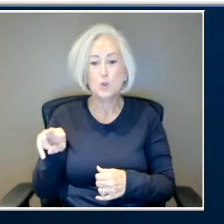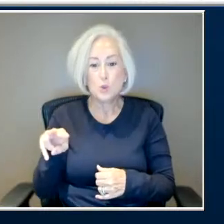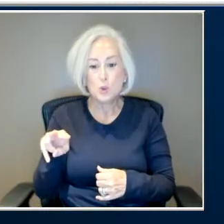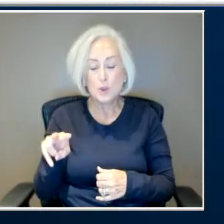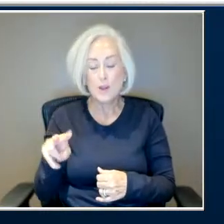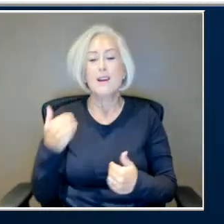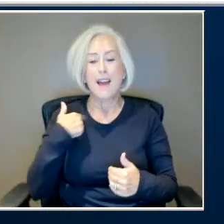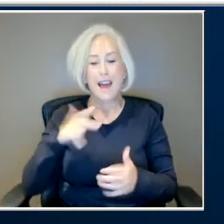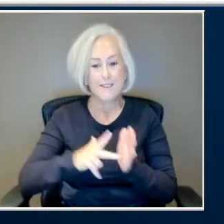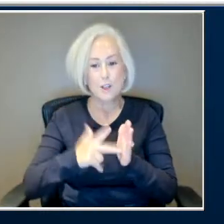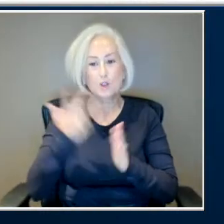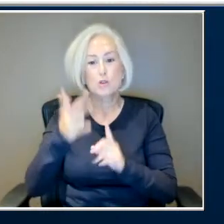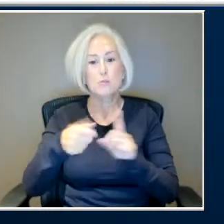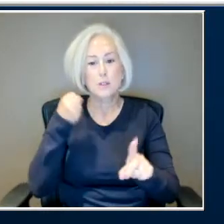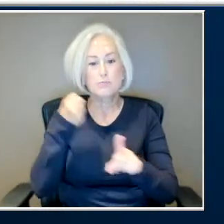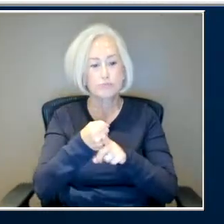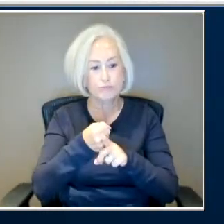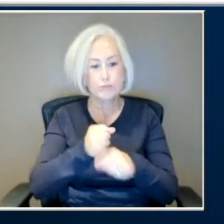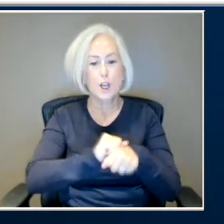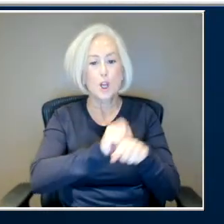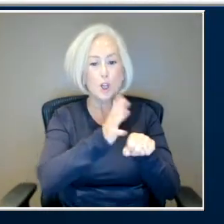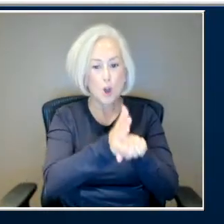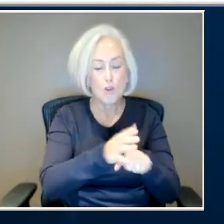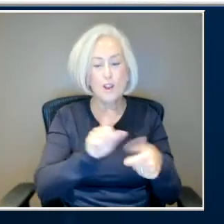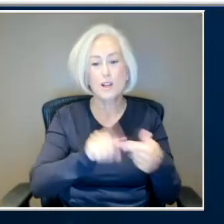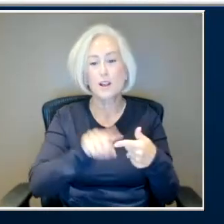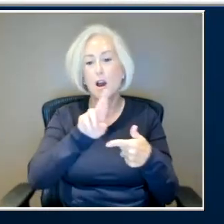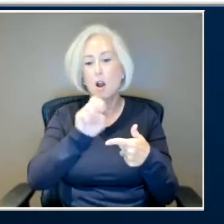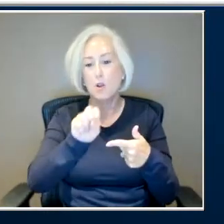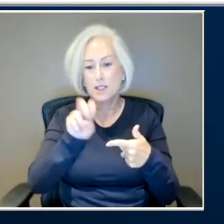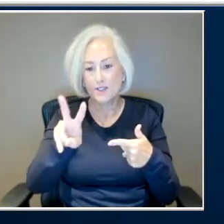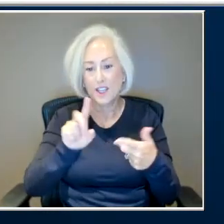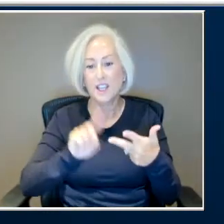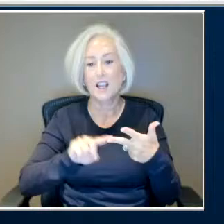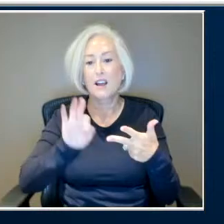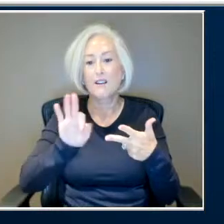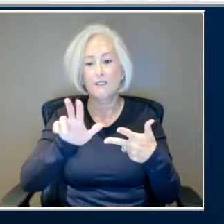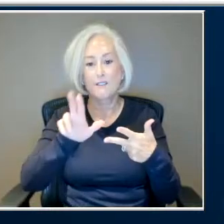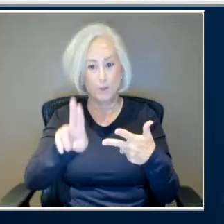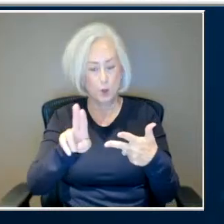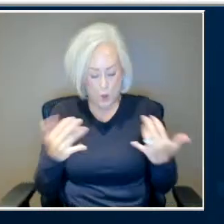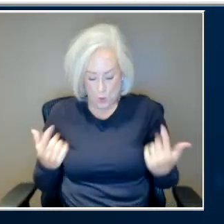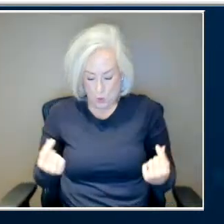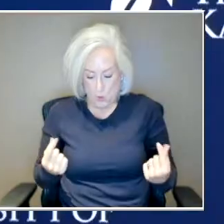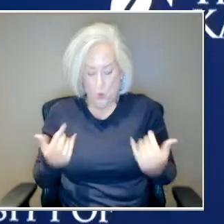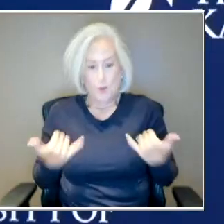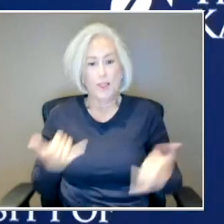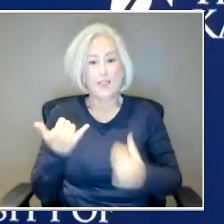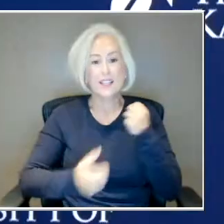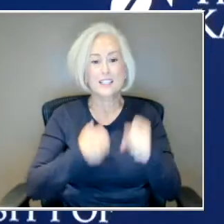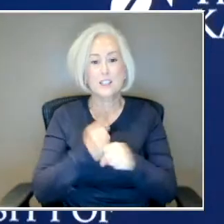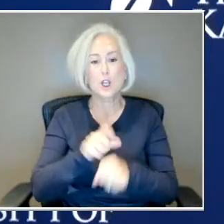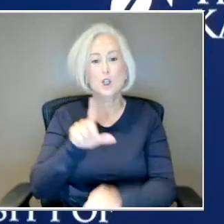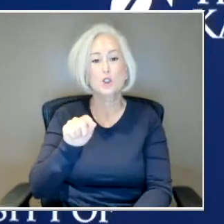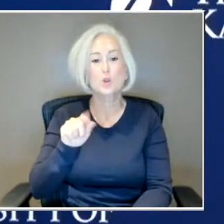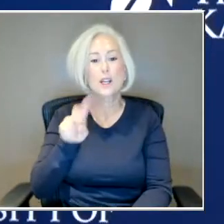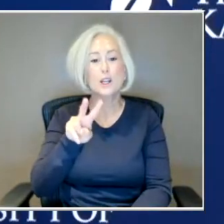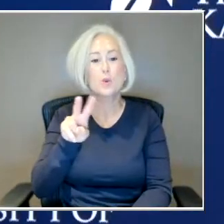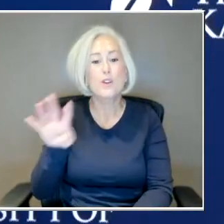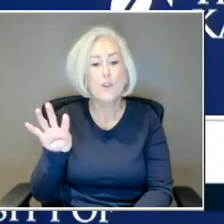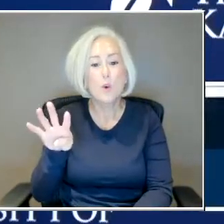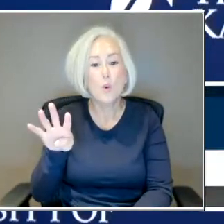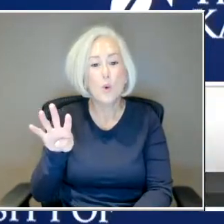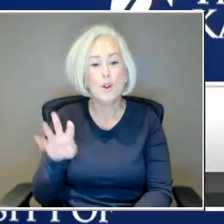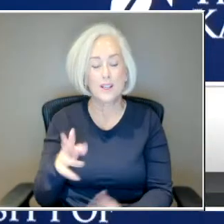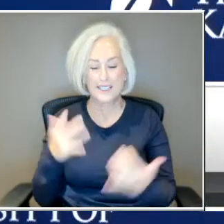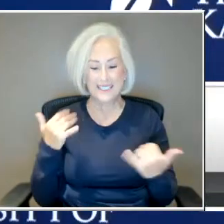and COVID. How should we prepare kids for this fall, 2024? Yeah, we're entering that time where these viruses are